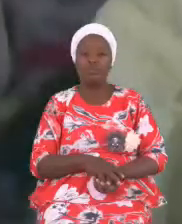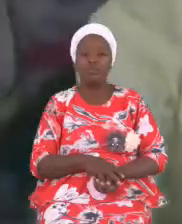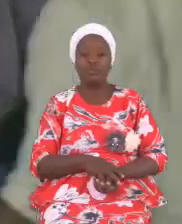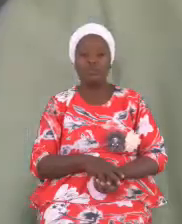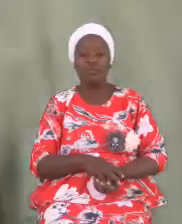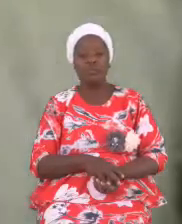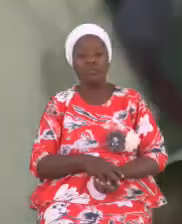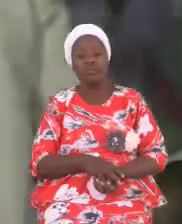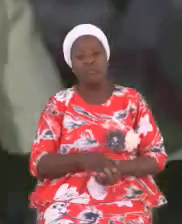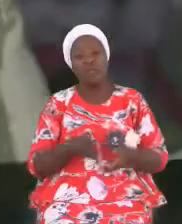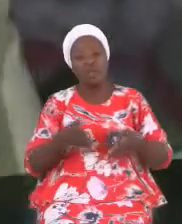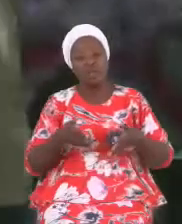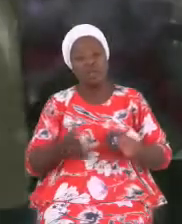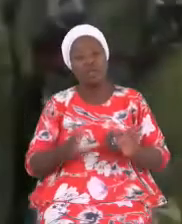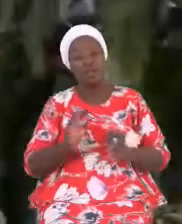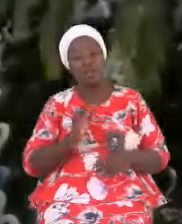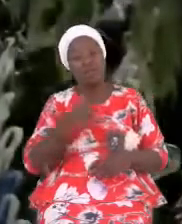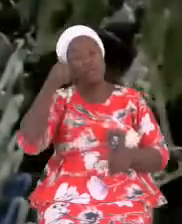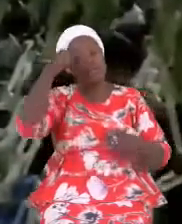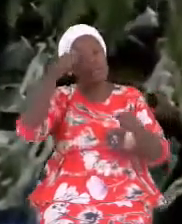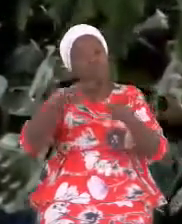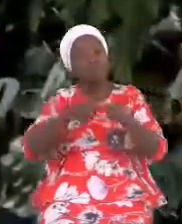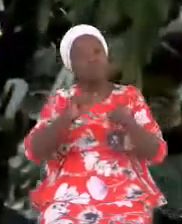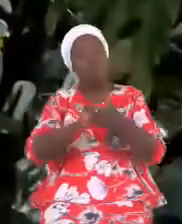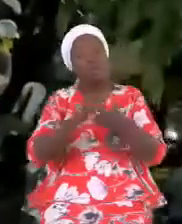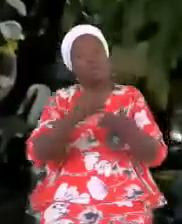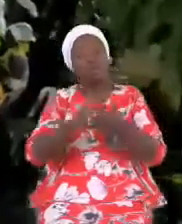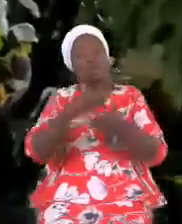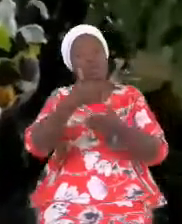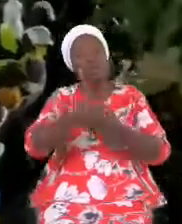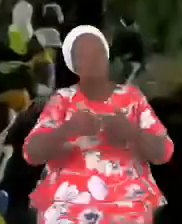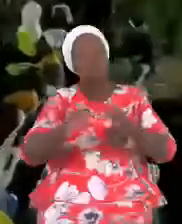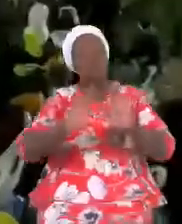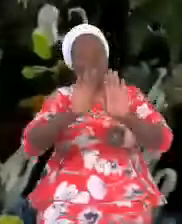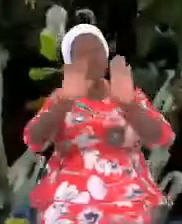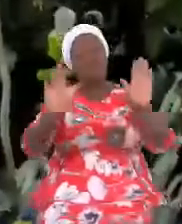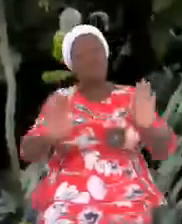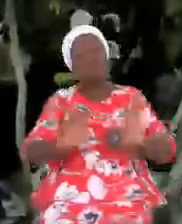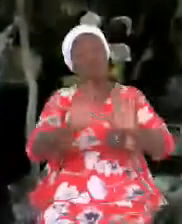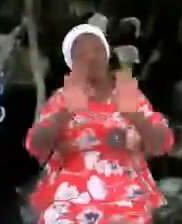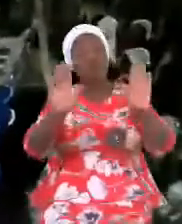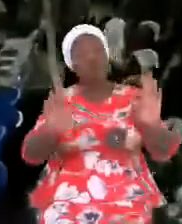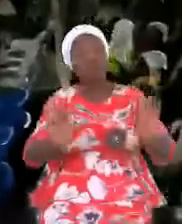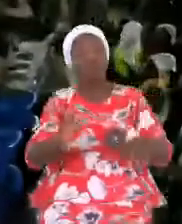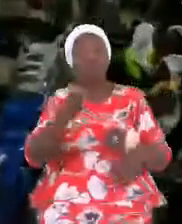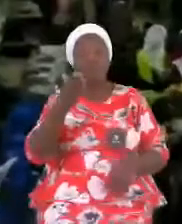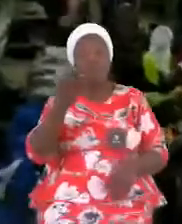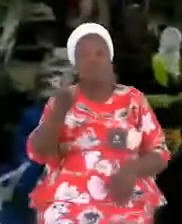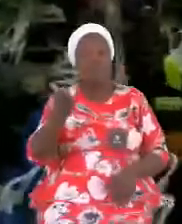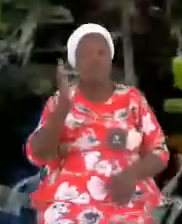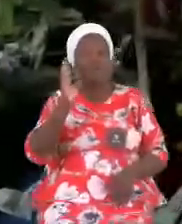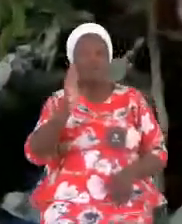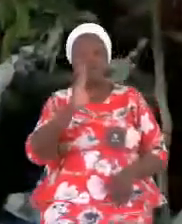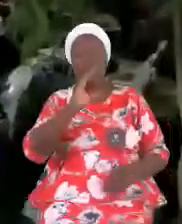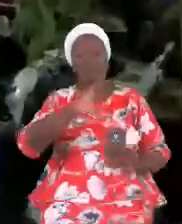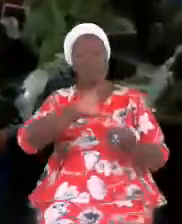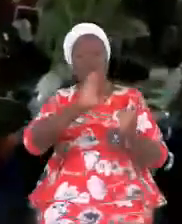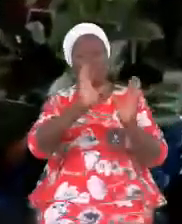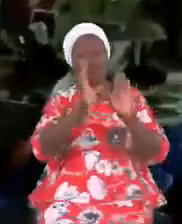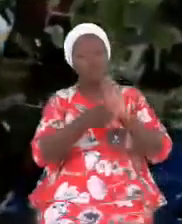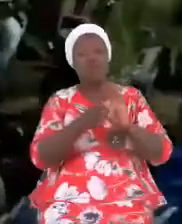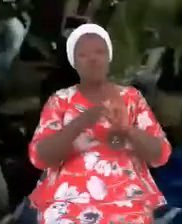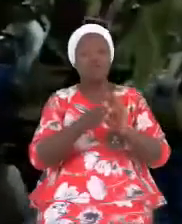Let's remember that next Sunday, there will be Converse Rally. Next